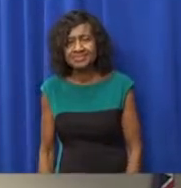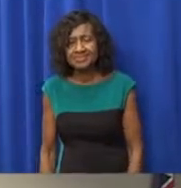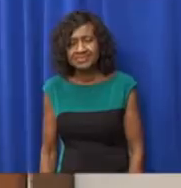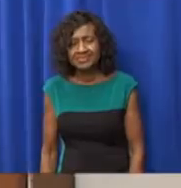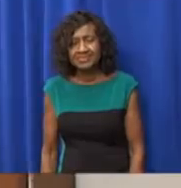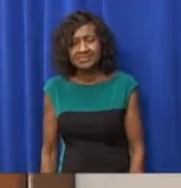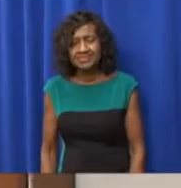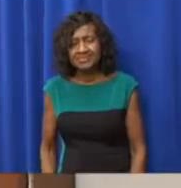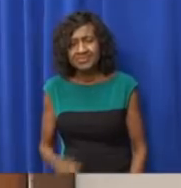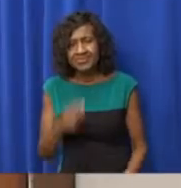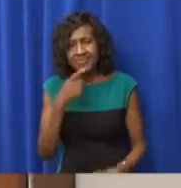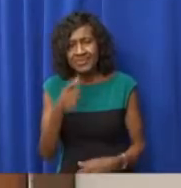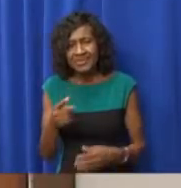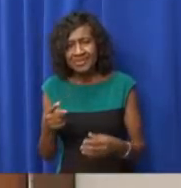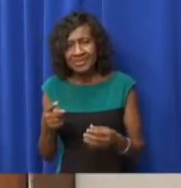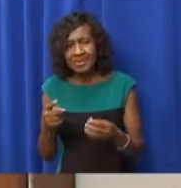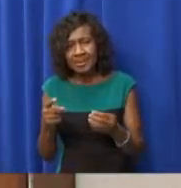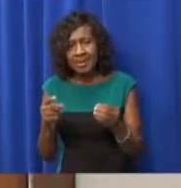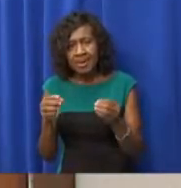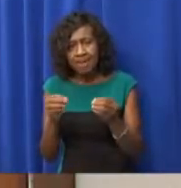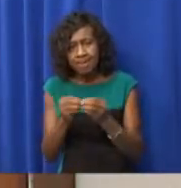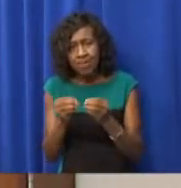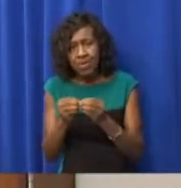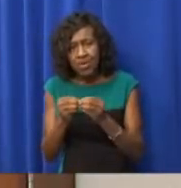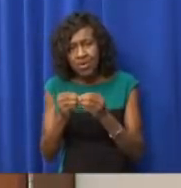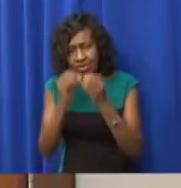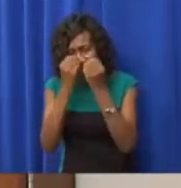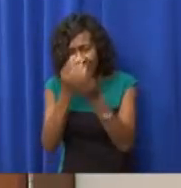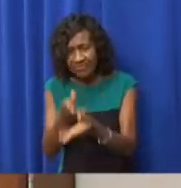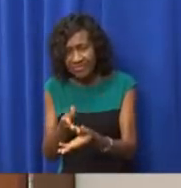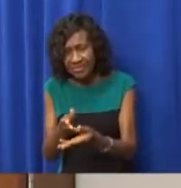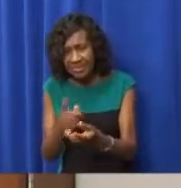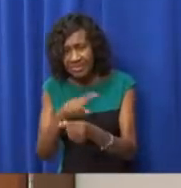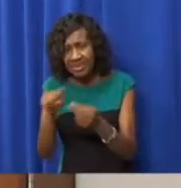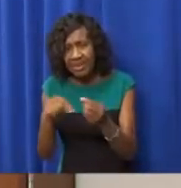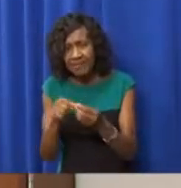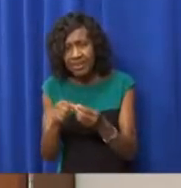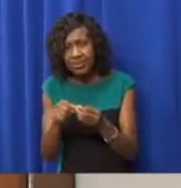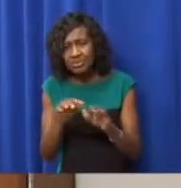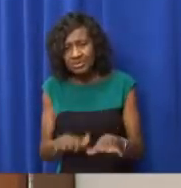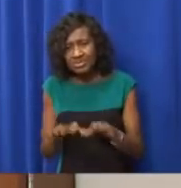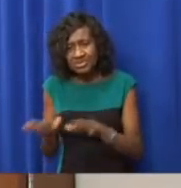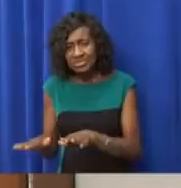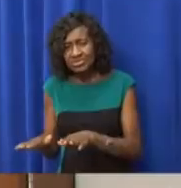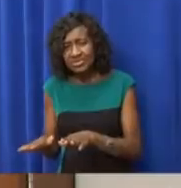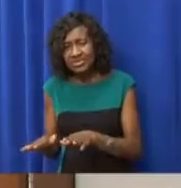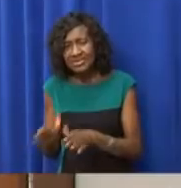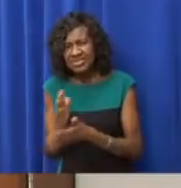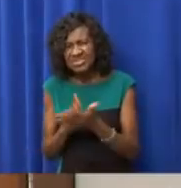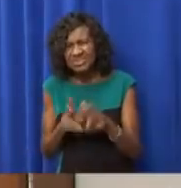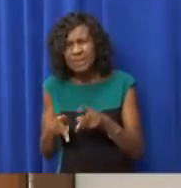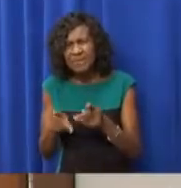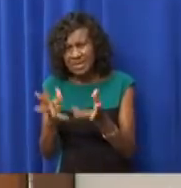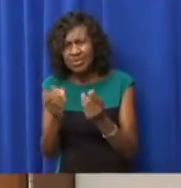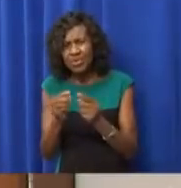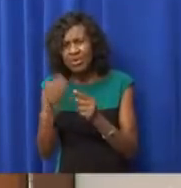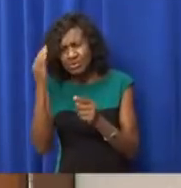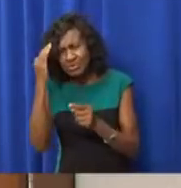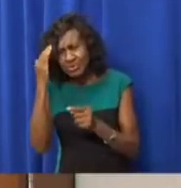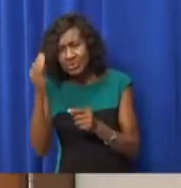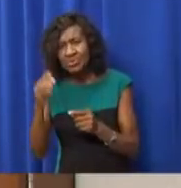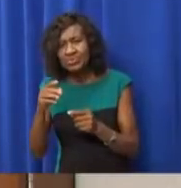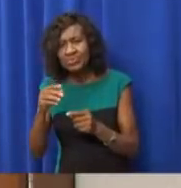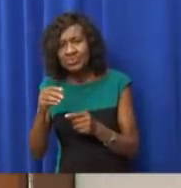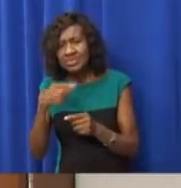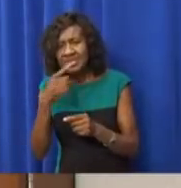I just thought it would be worth providing a bit more information about some of the children. I know there have been a few requests. I mentioned the other day